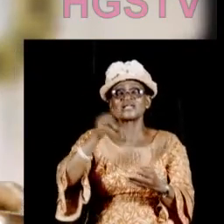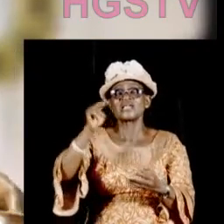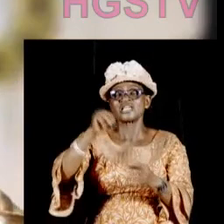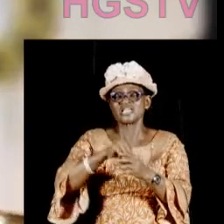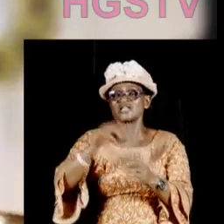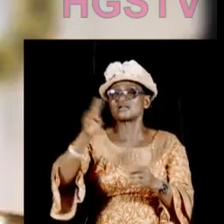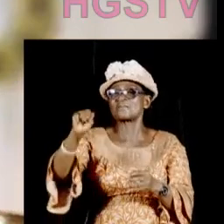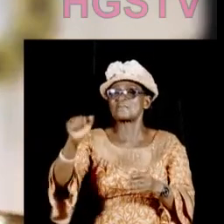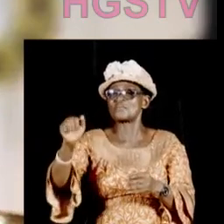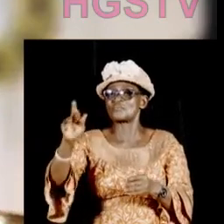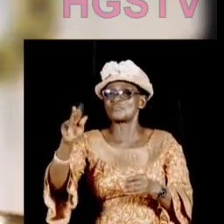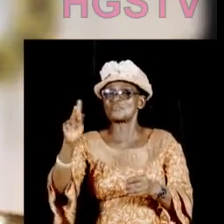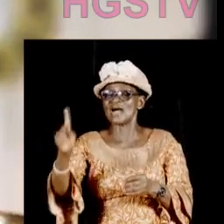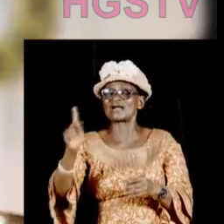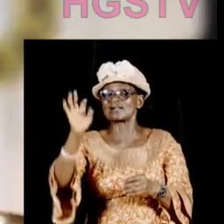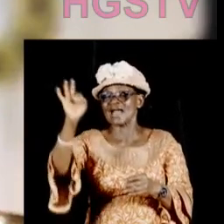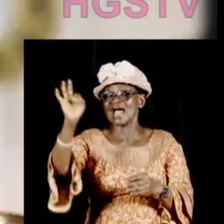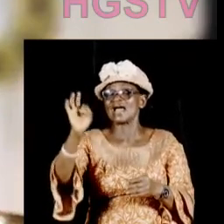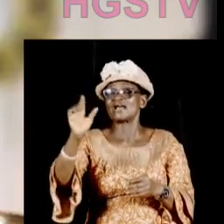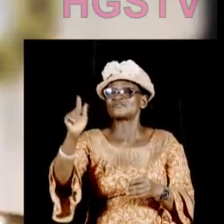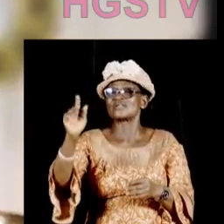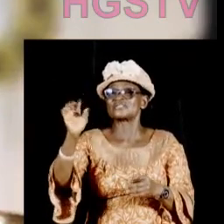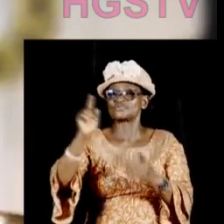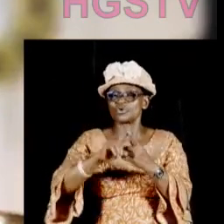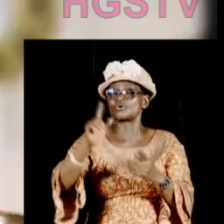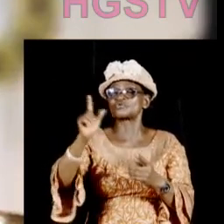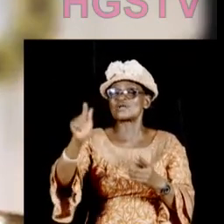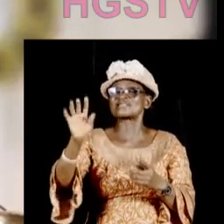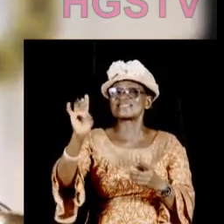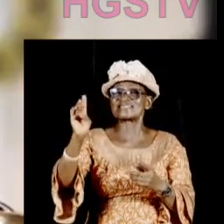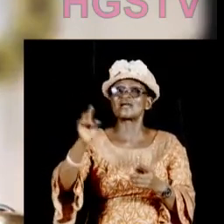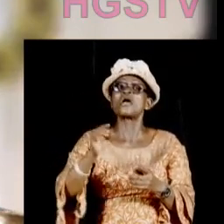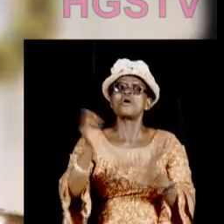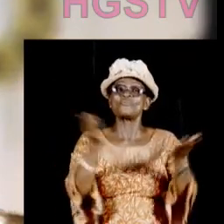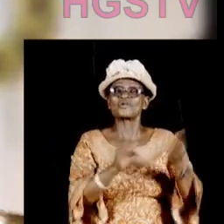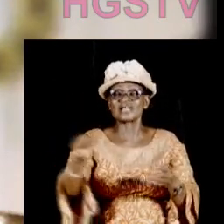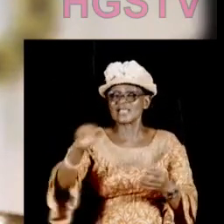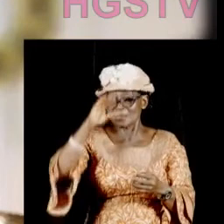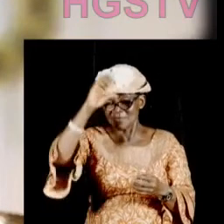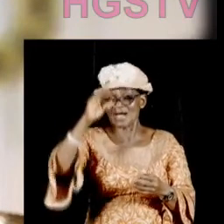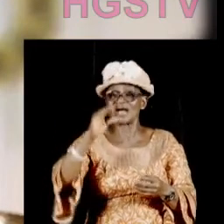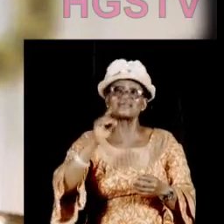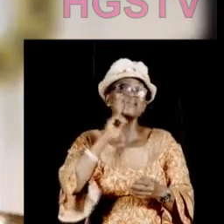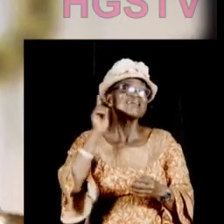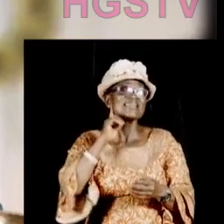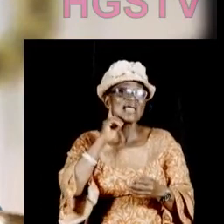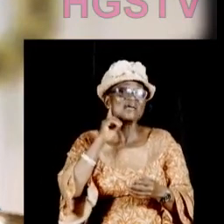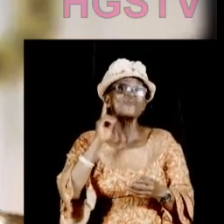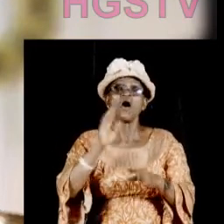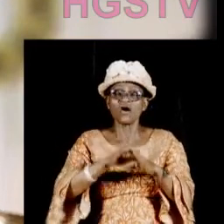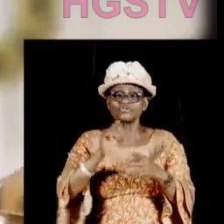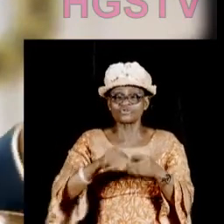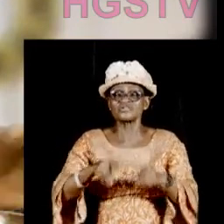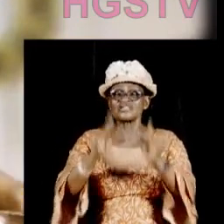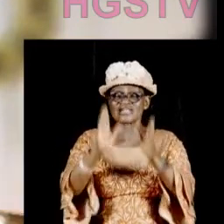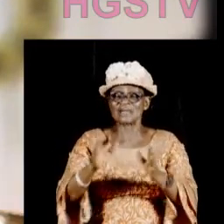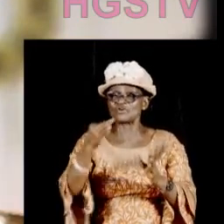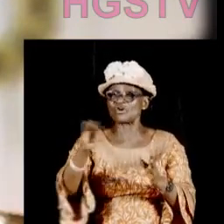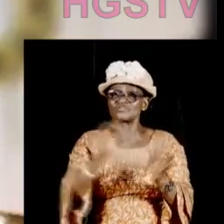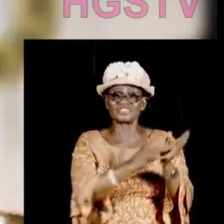to 27, they brought a man that was deaf and dumb unto the disciple of Jesus Christ. They couldn't